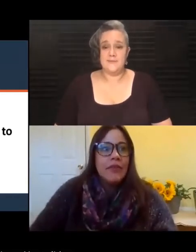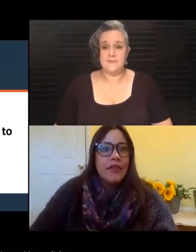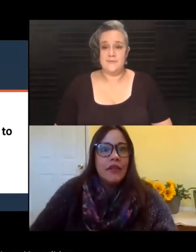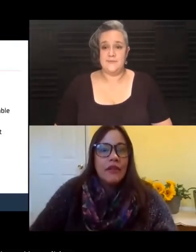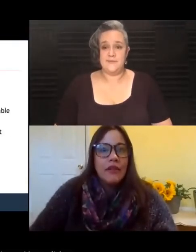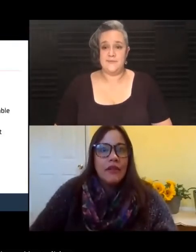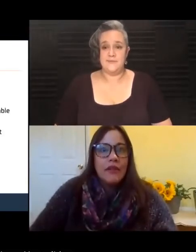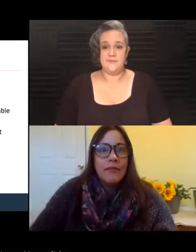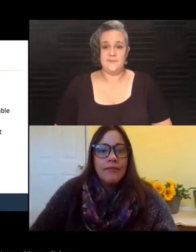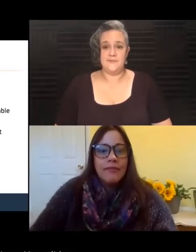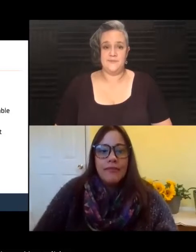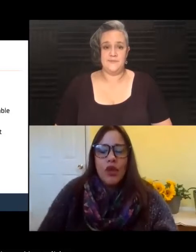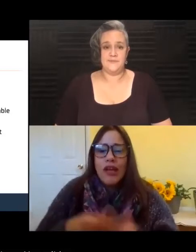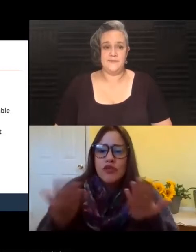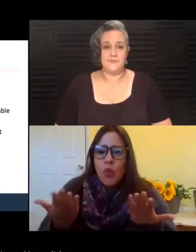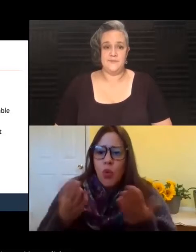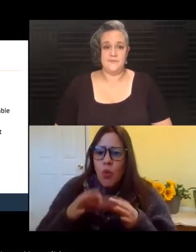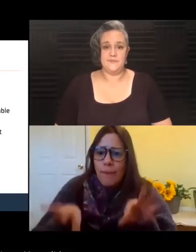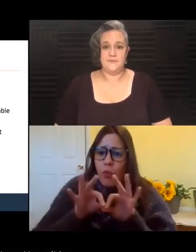please.